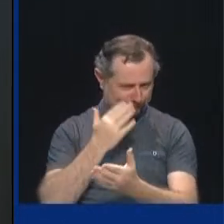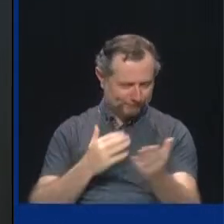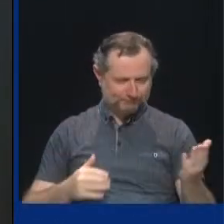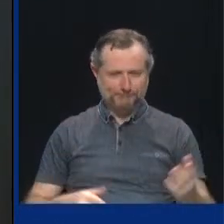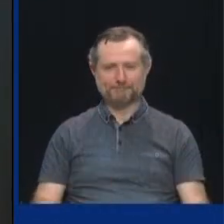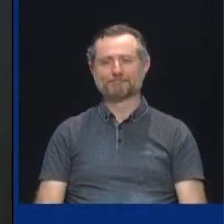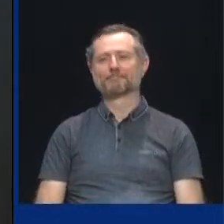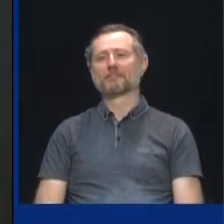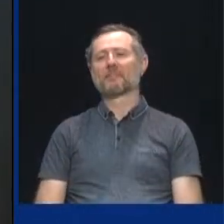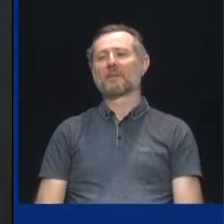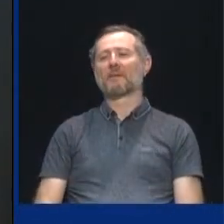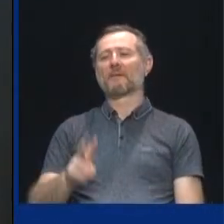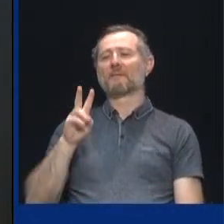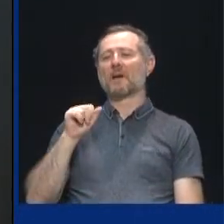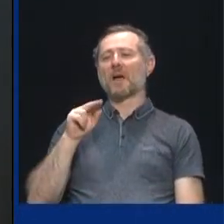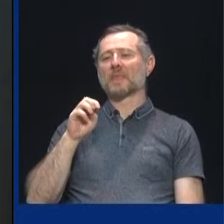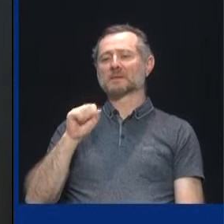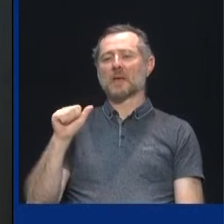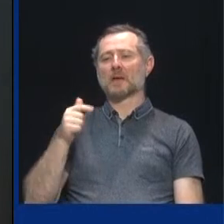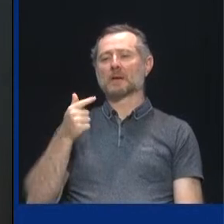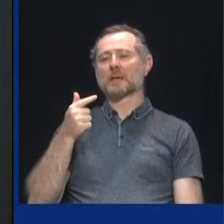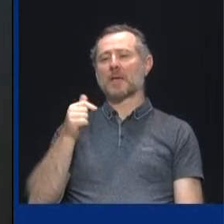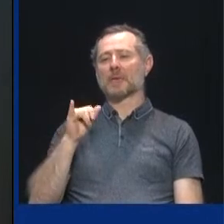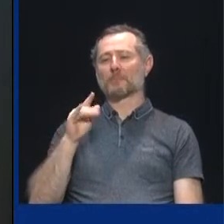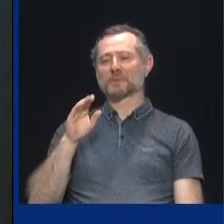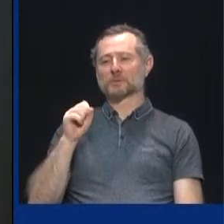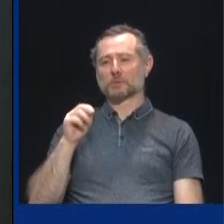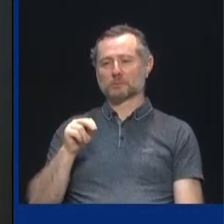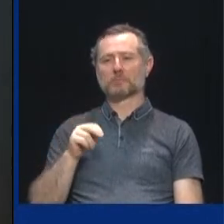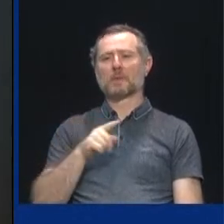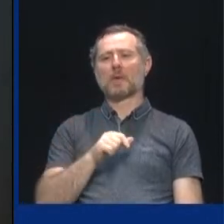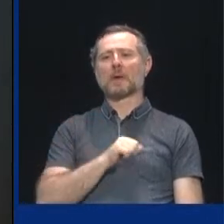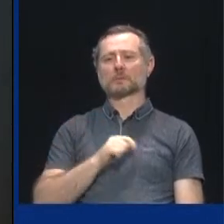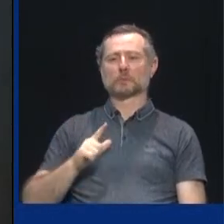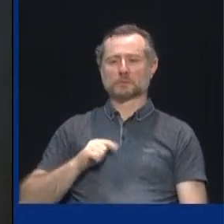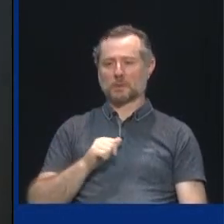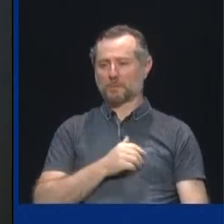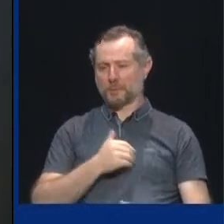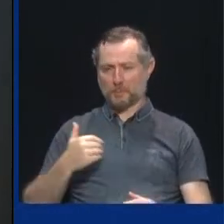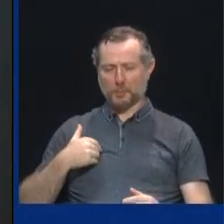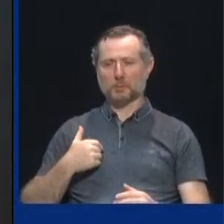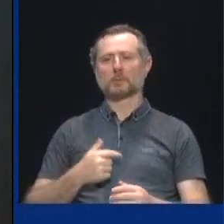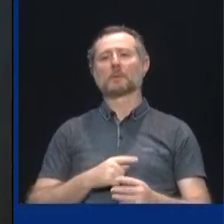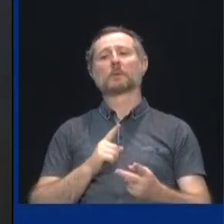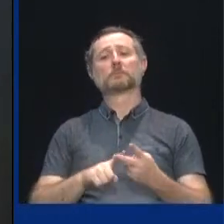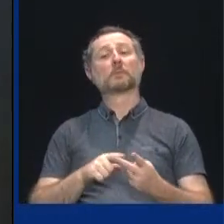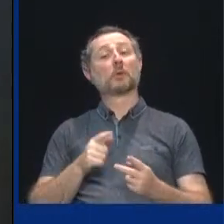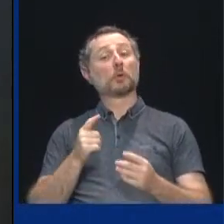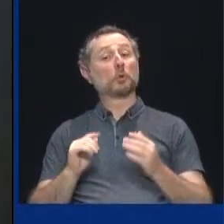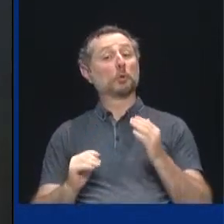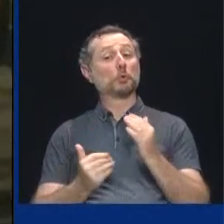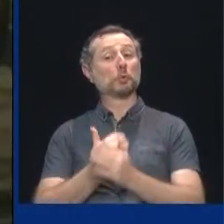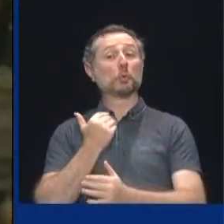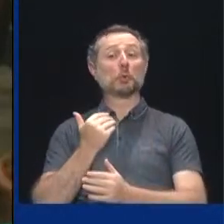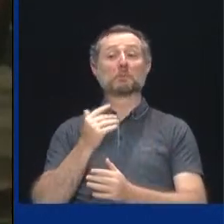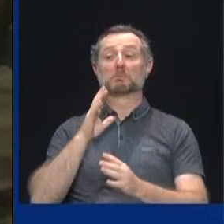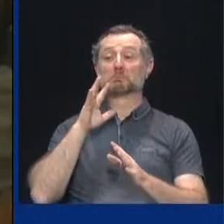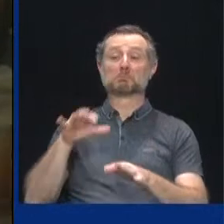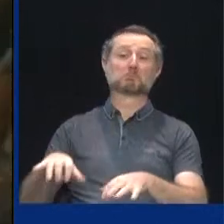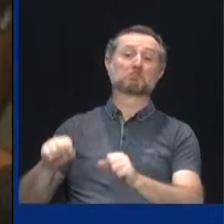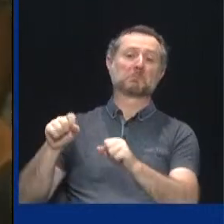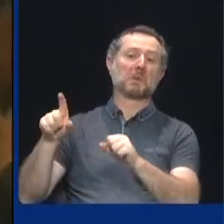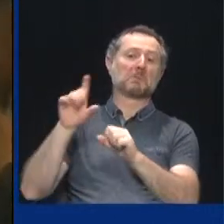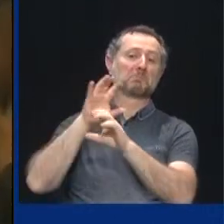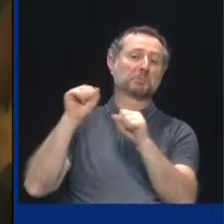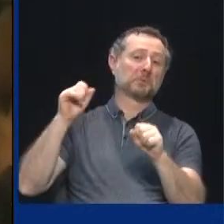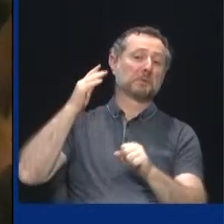And Vanessa Gibson, council member and the incoming president of the Bronx, Vanessa